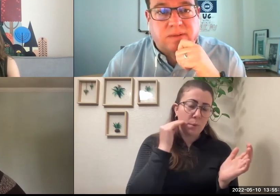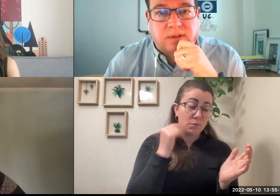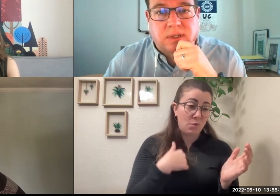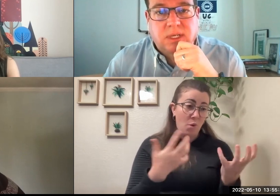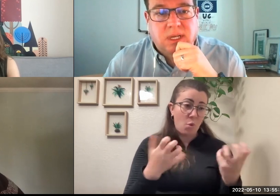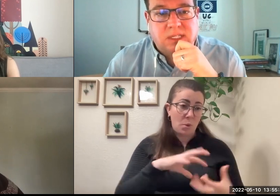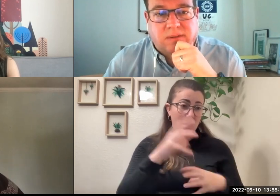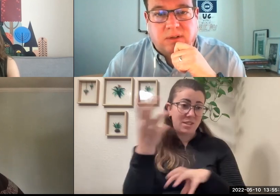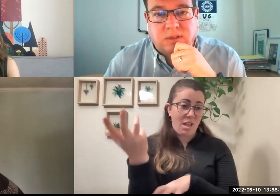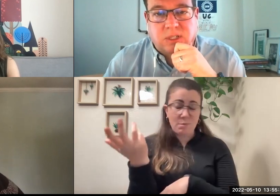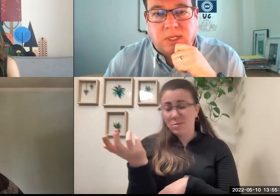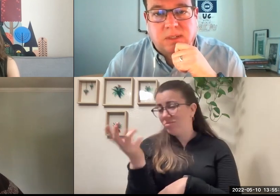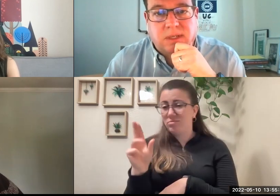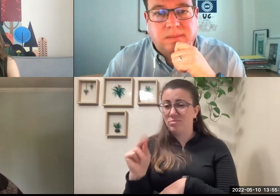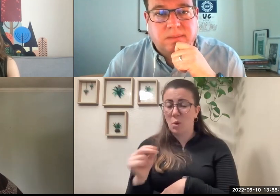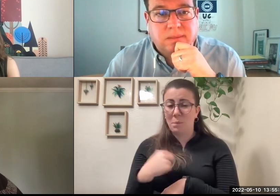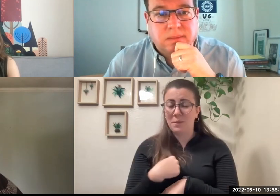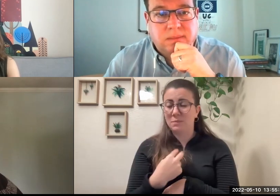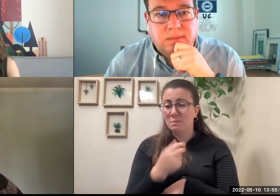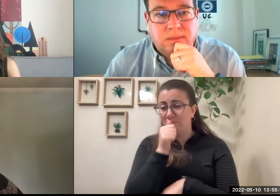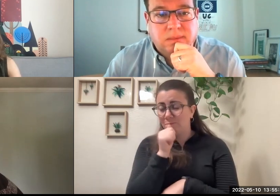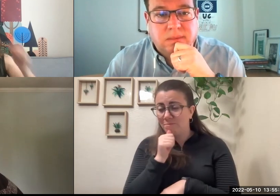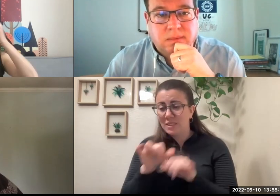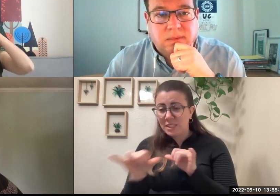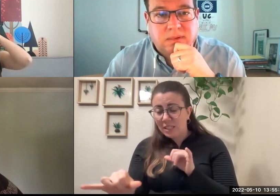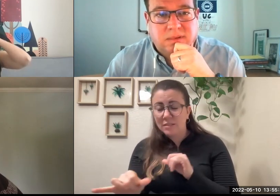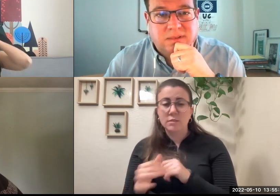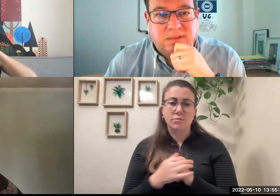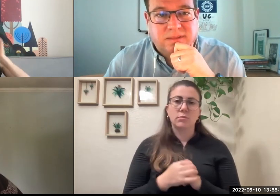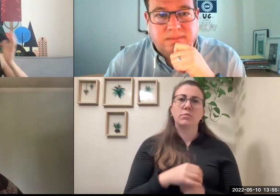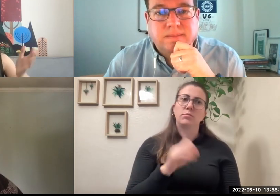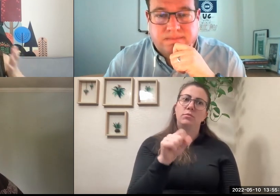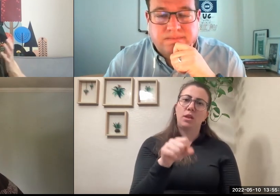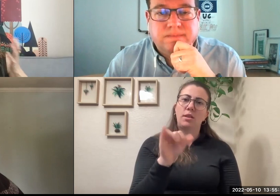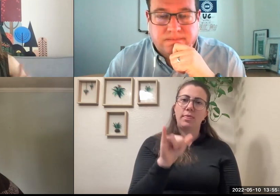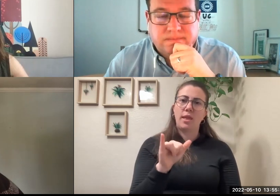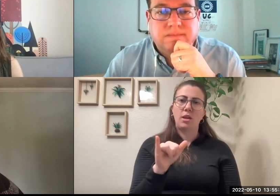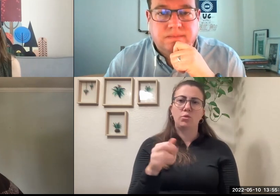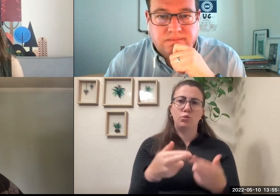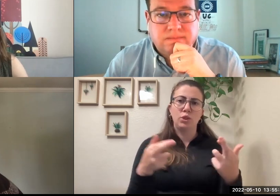It's a tougher situation there. Yeah. That regional variation and,